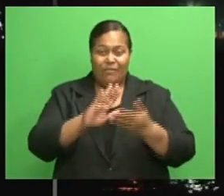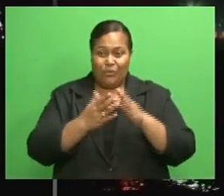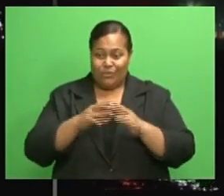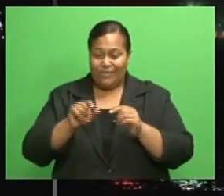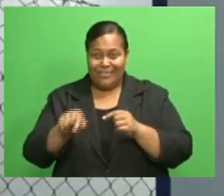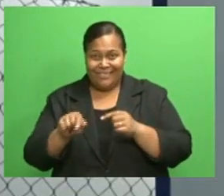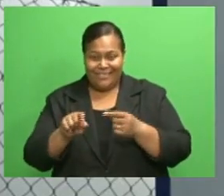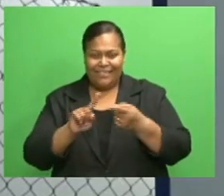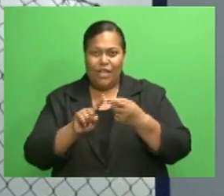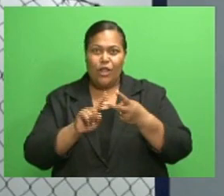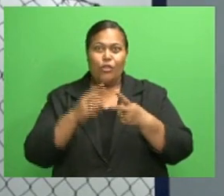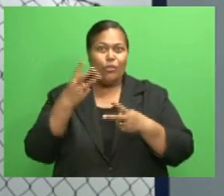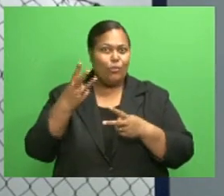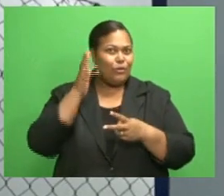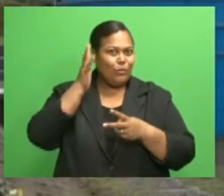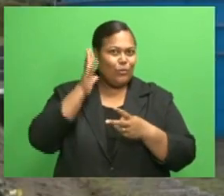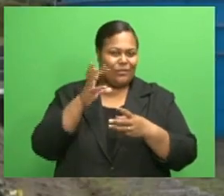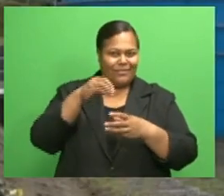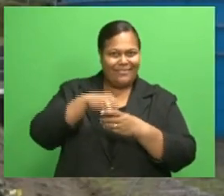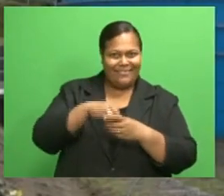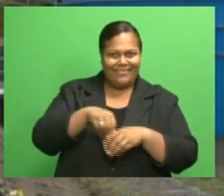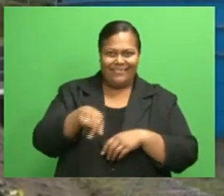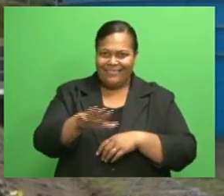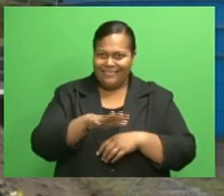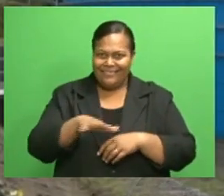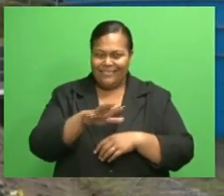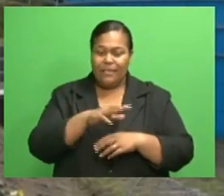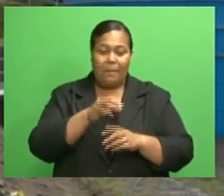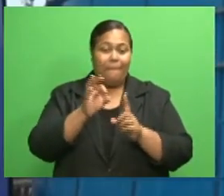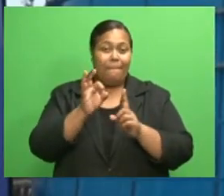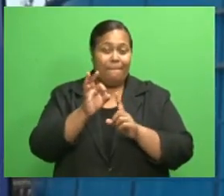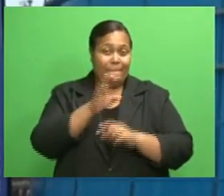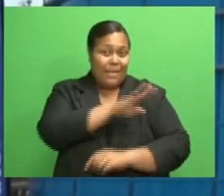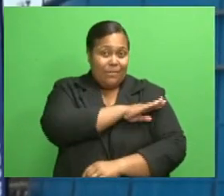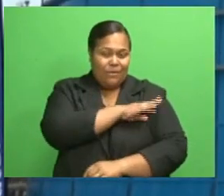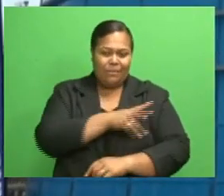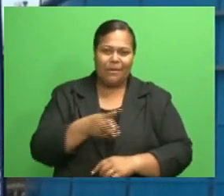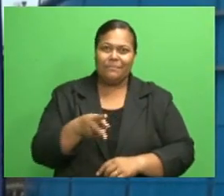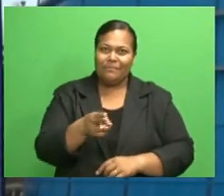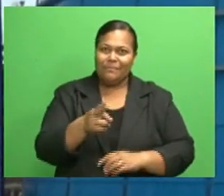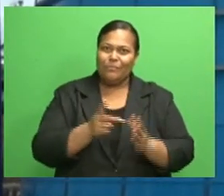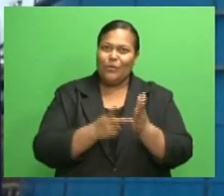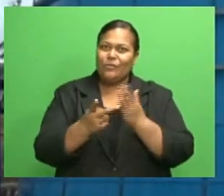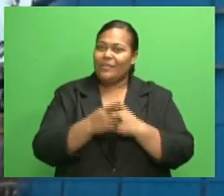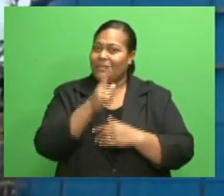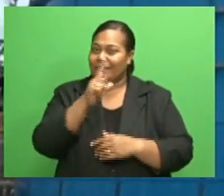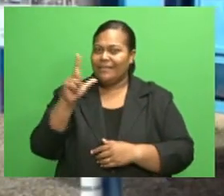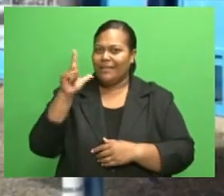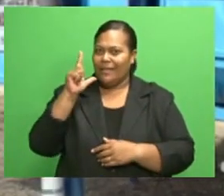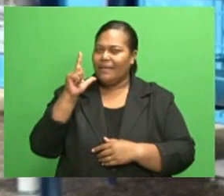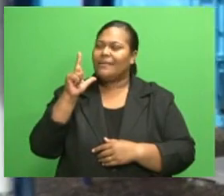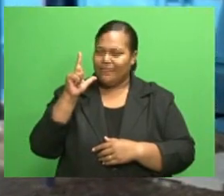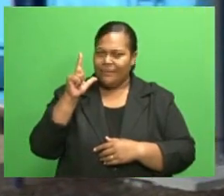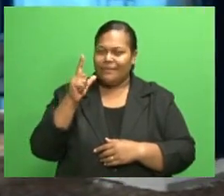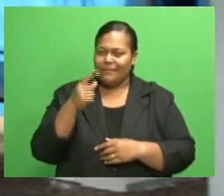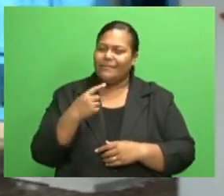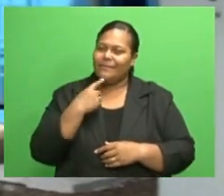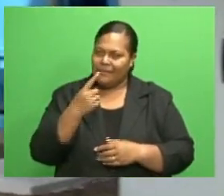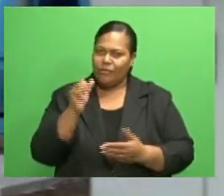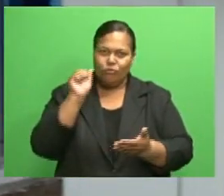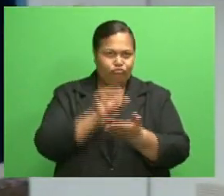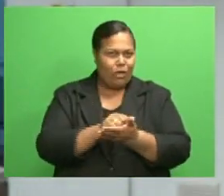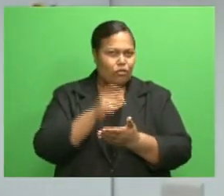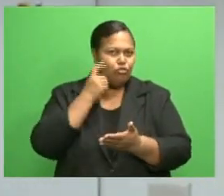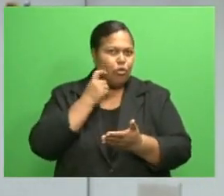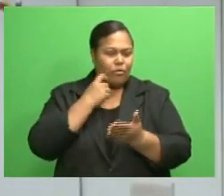communities. Prime Minister Vorenge Bainimarama commissioned the project yesterday, highlighting that the right to water is enshrined in the